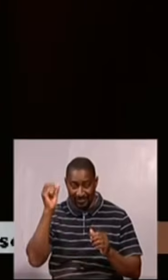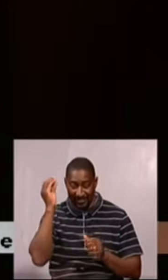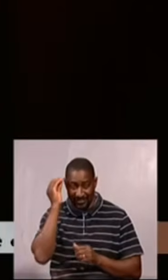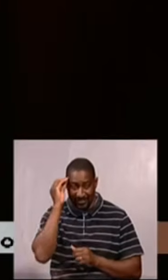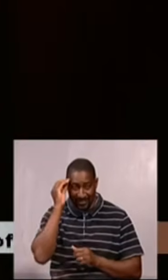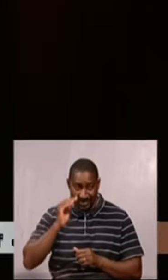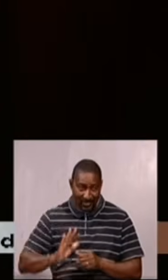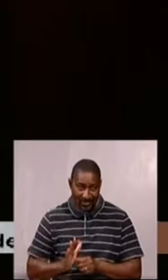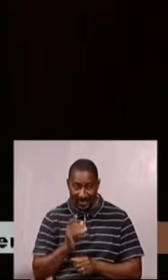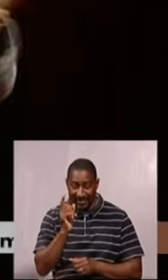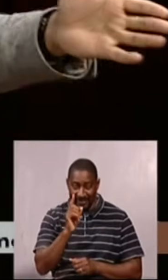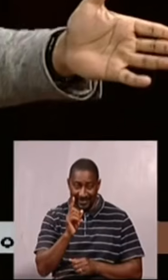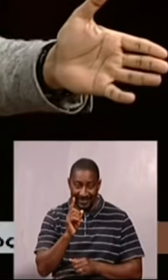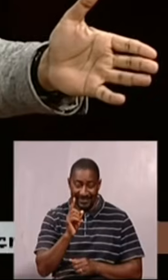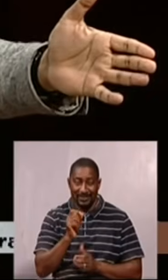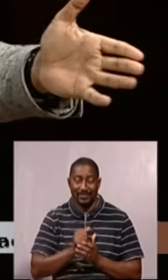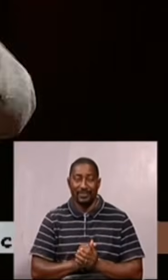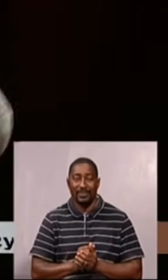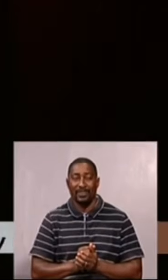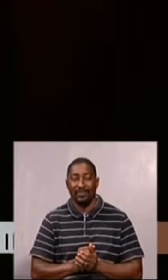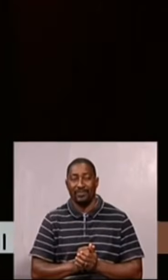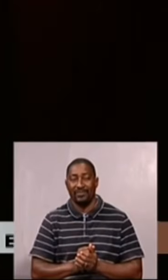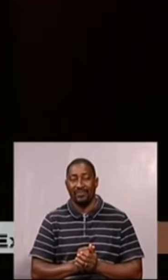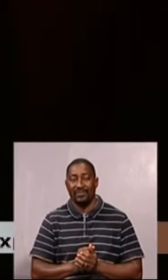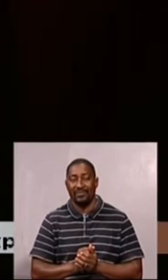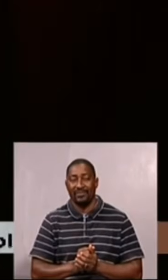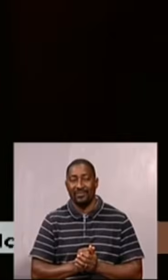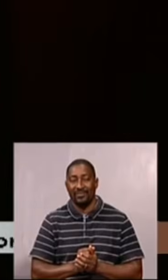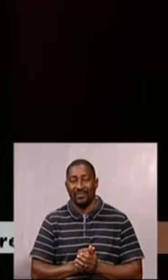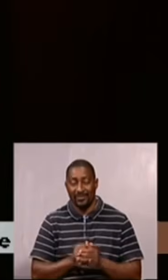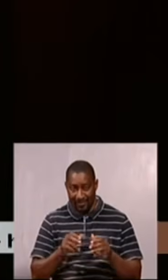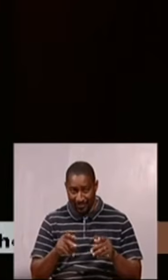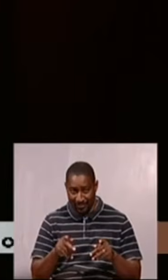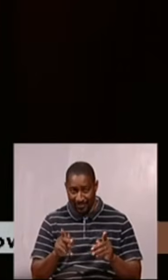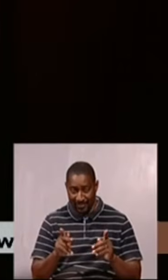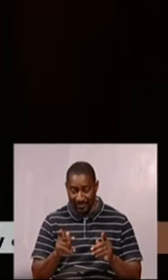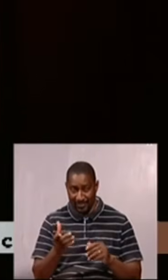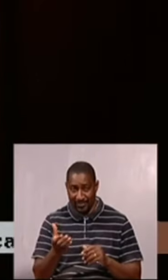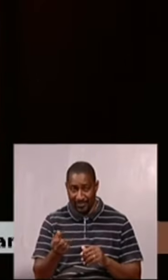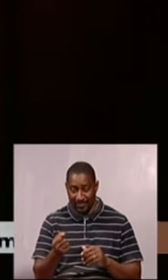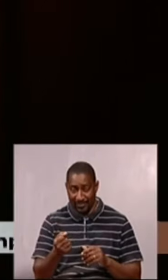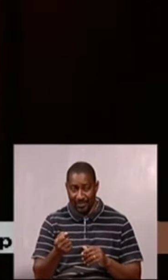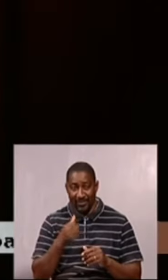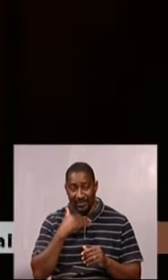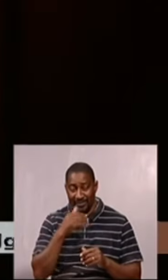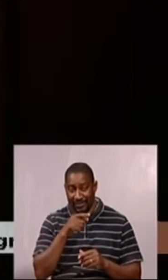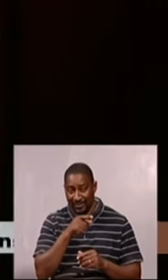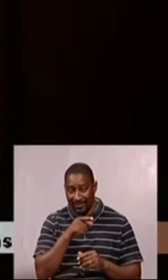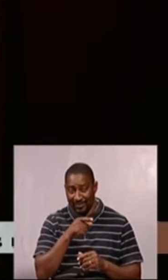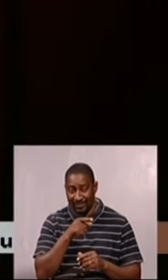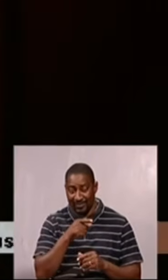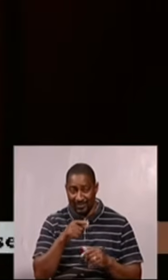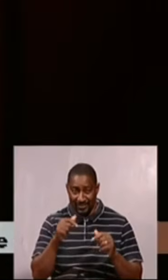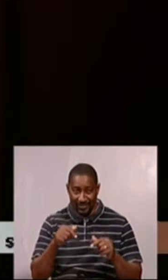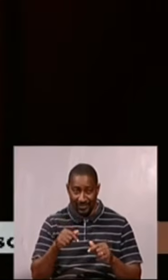previous website or the previous 1,000 websites. You're basically giving permission to have your whole browsing history to Facebook, which